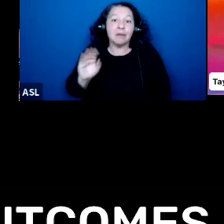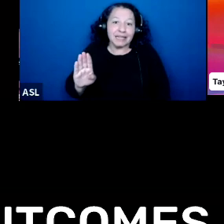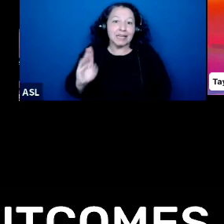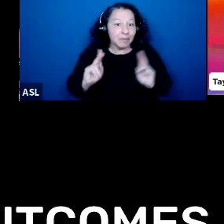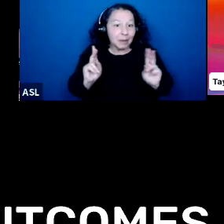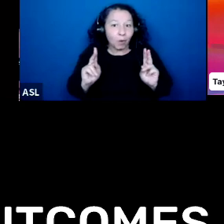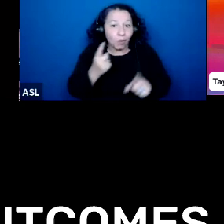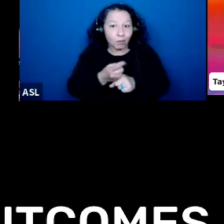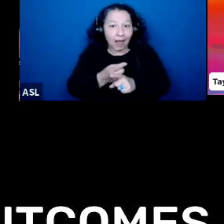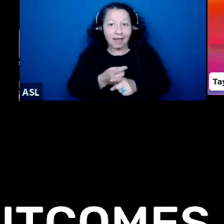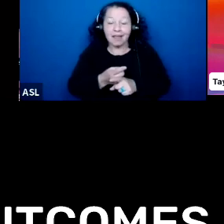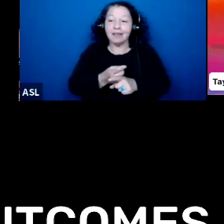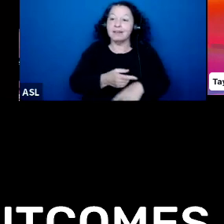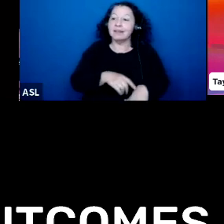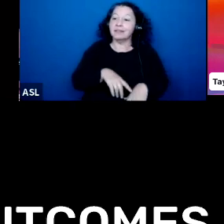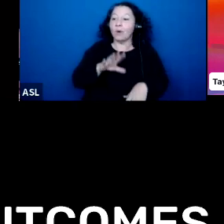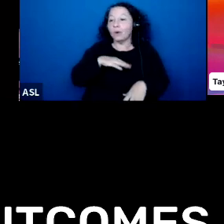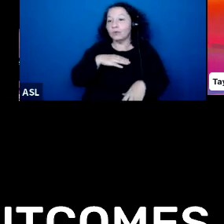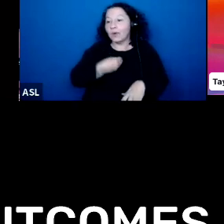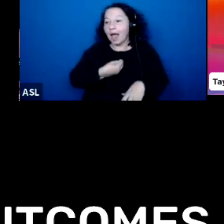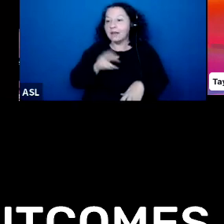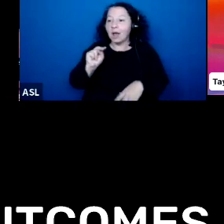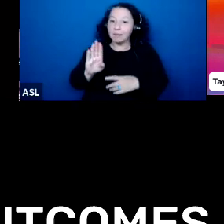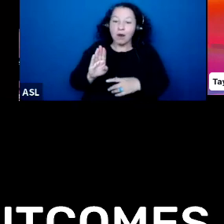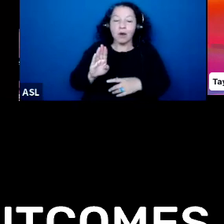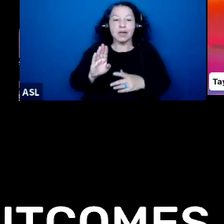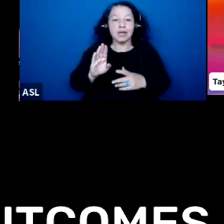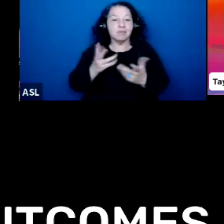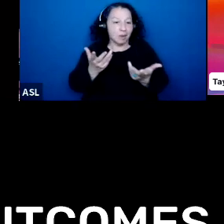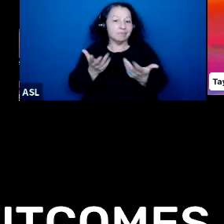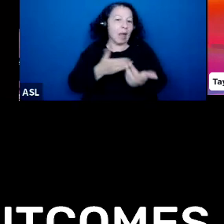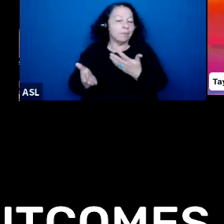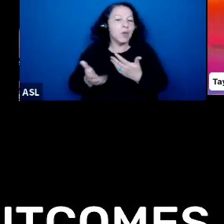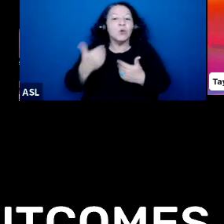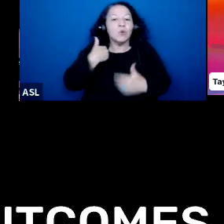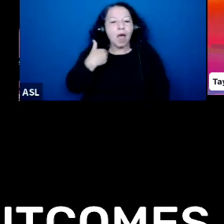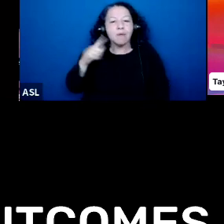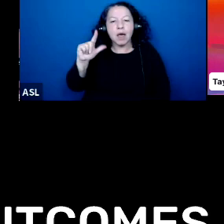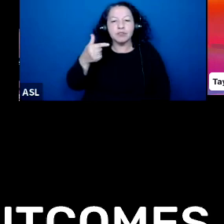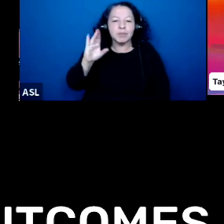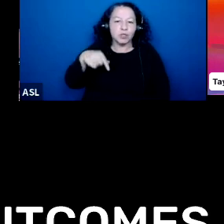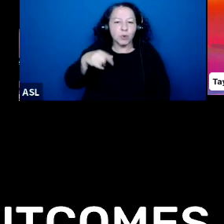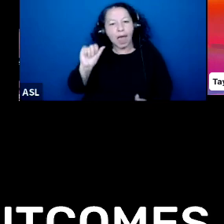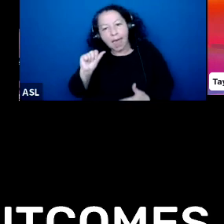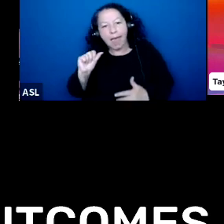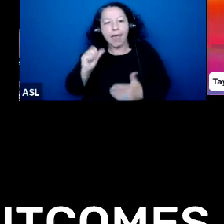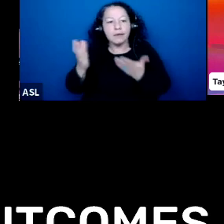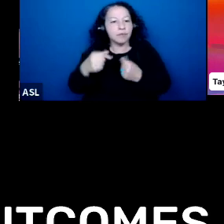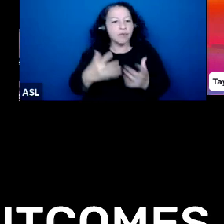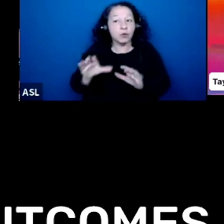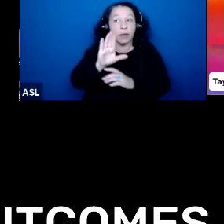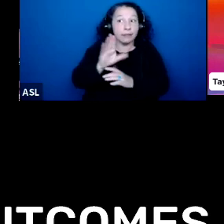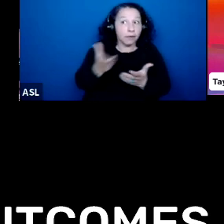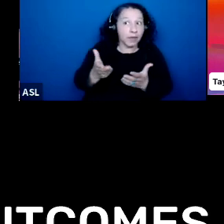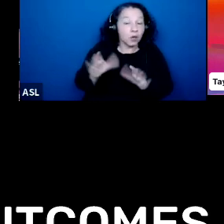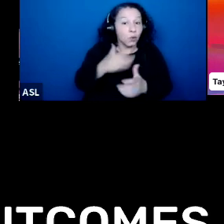TGNCNB folks, right? And then on the other hand, you have LGBTQIA service providers doing